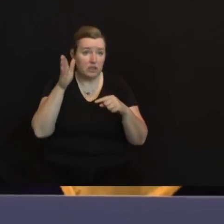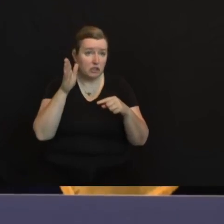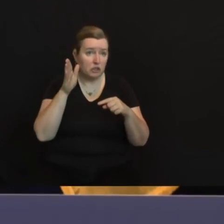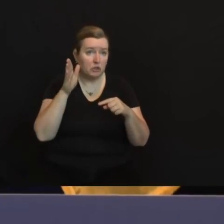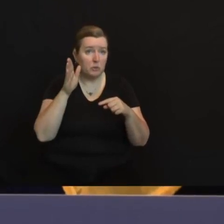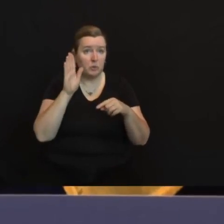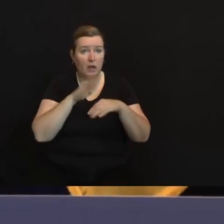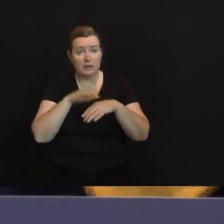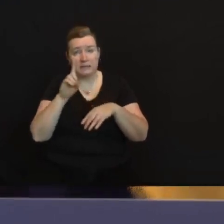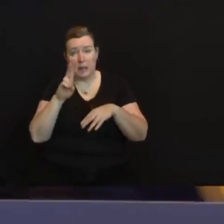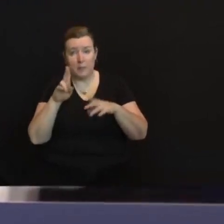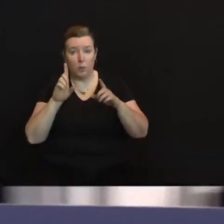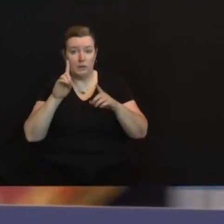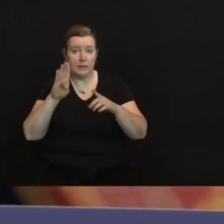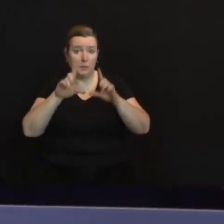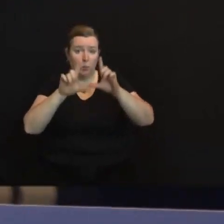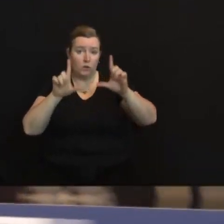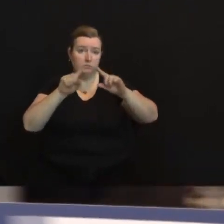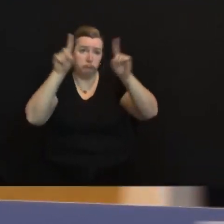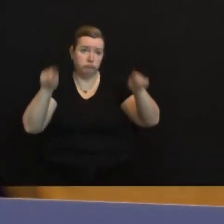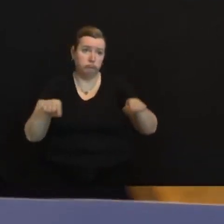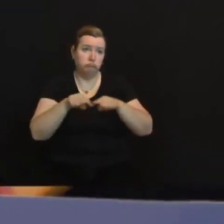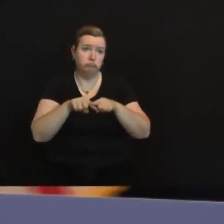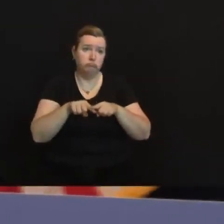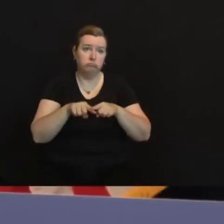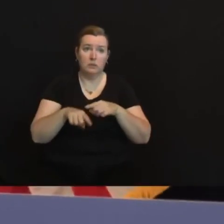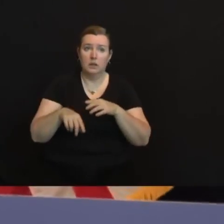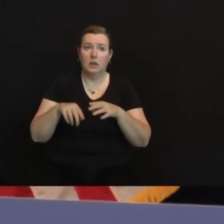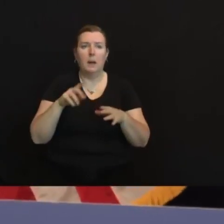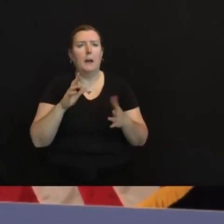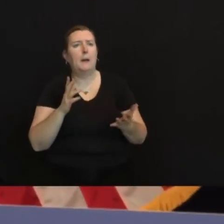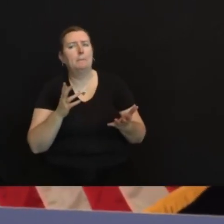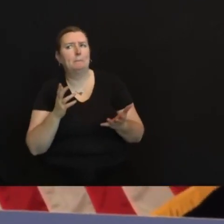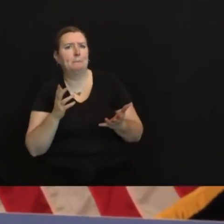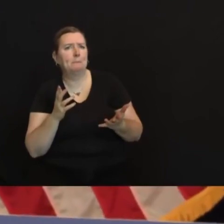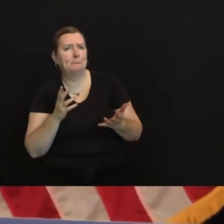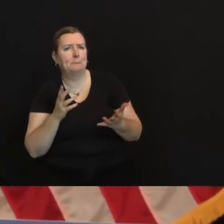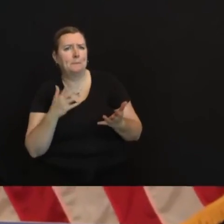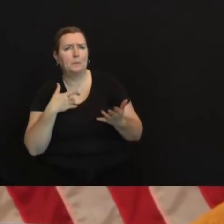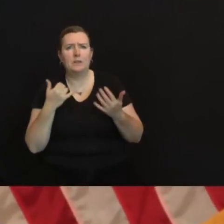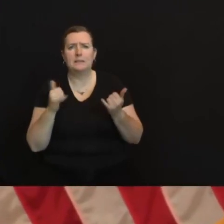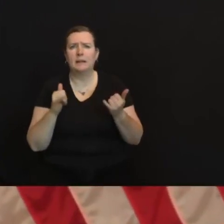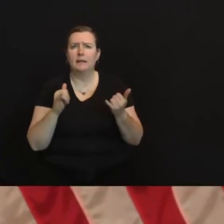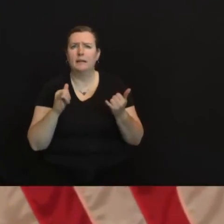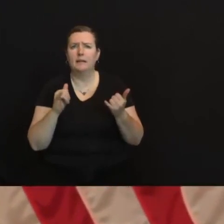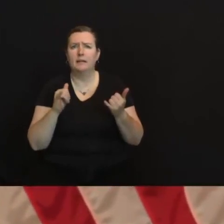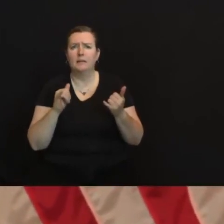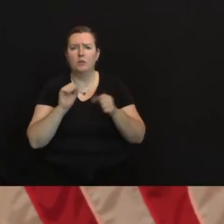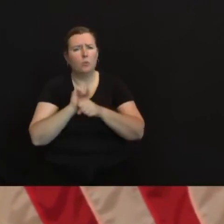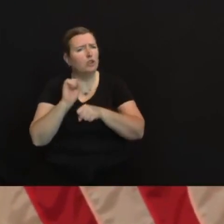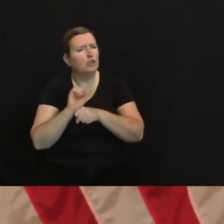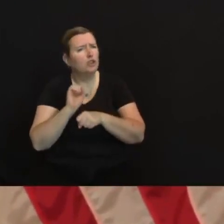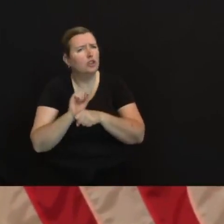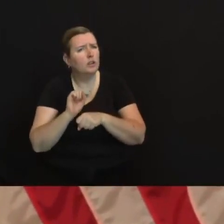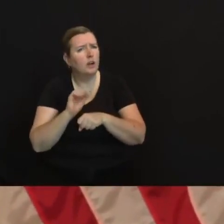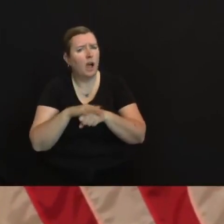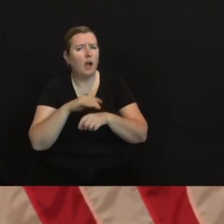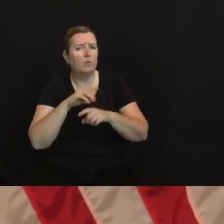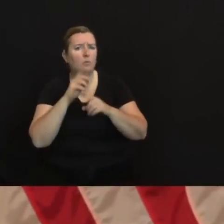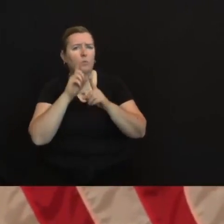We are working through issues with getting those reports to us. Yeah. The challenge with that is an quick issue. rollout.